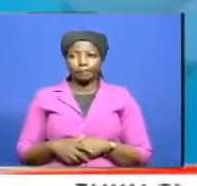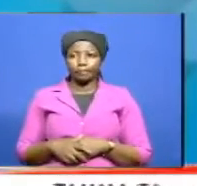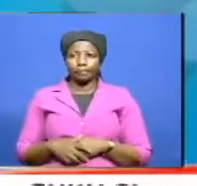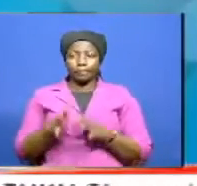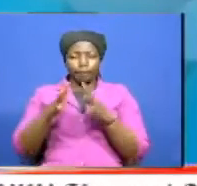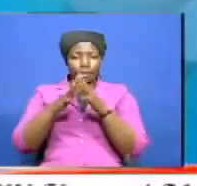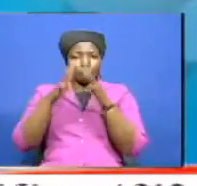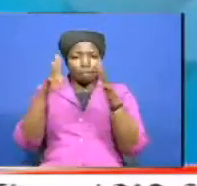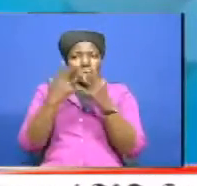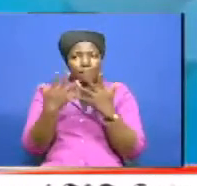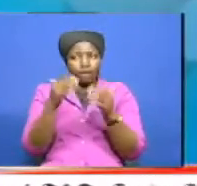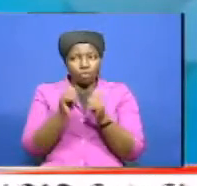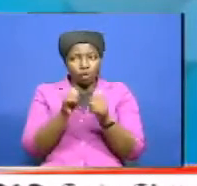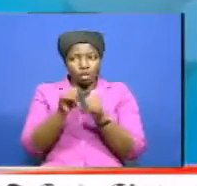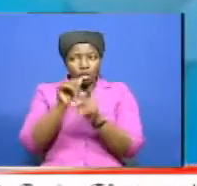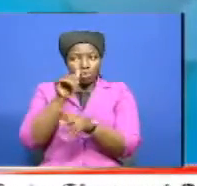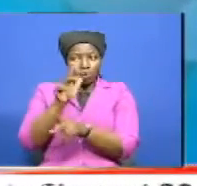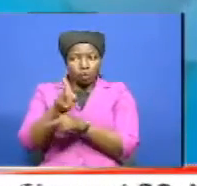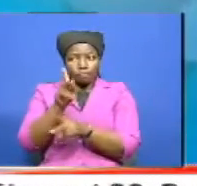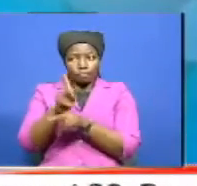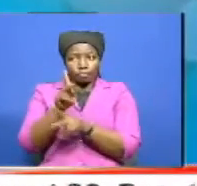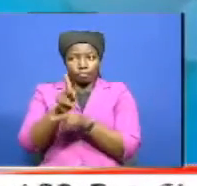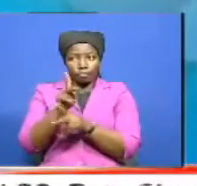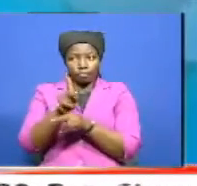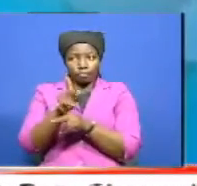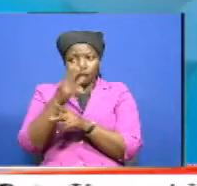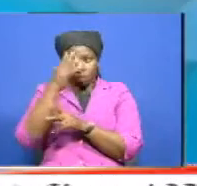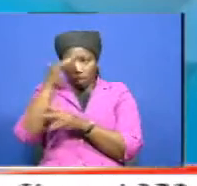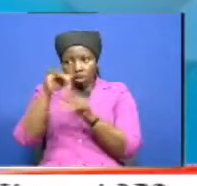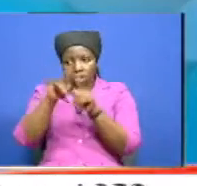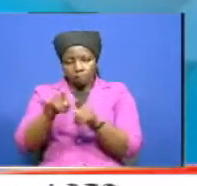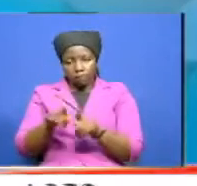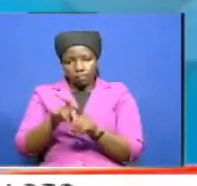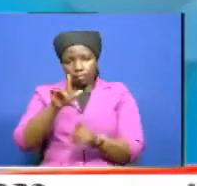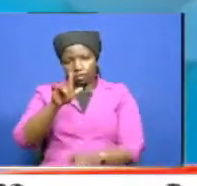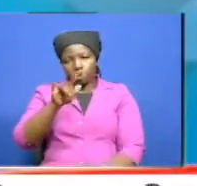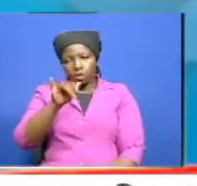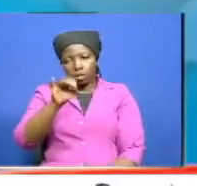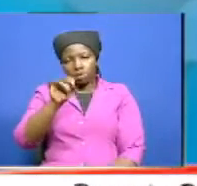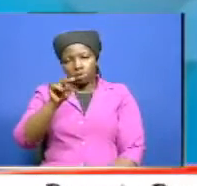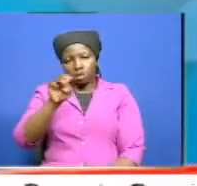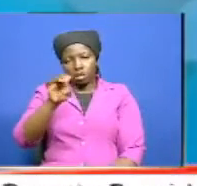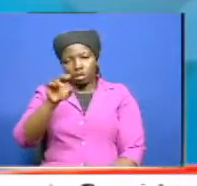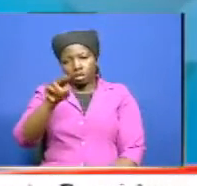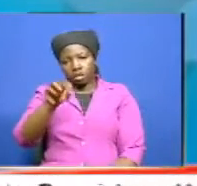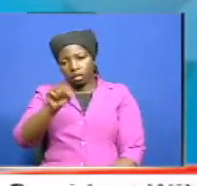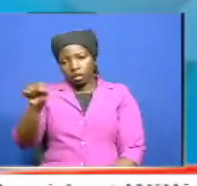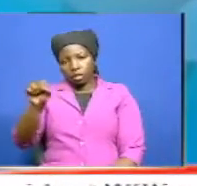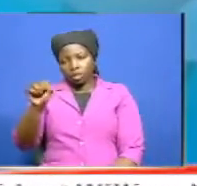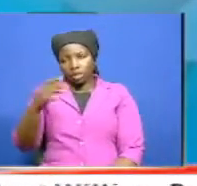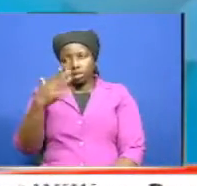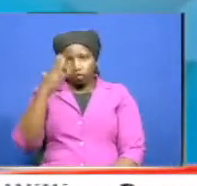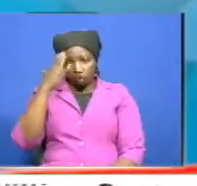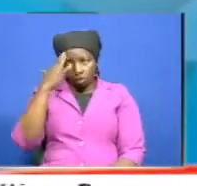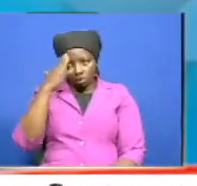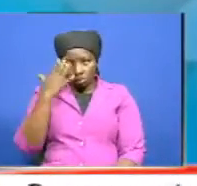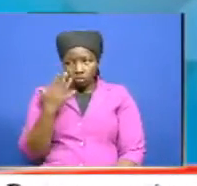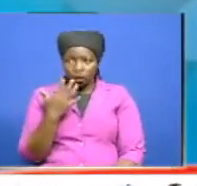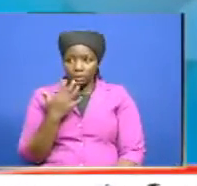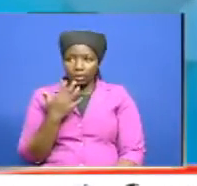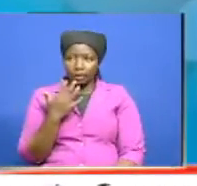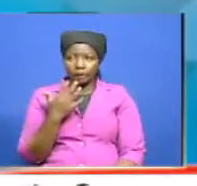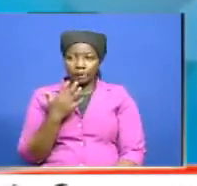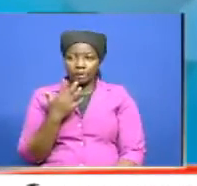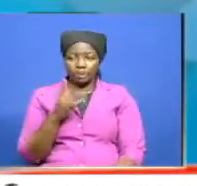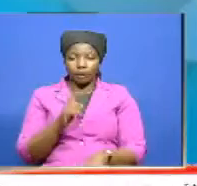Main thing is to keep, because even the Lionesses, you know, we are starting to see a certain style. We know when we line break, you